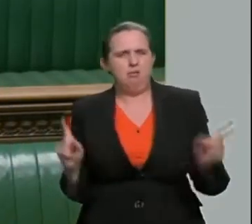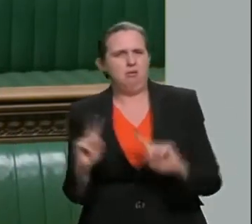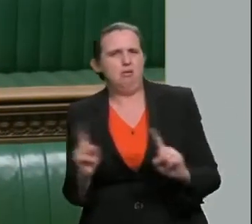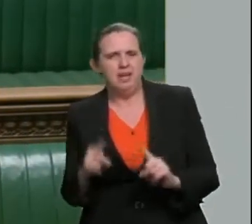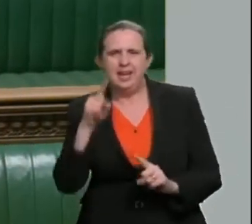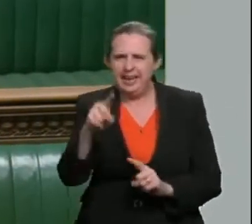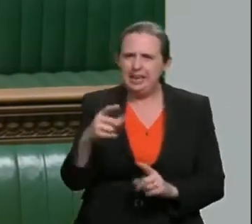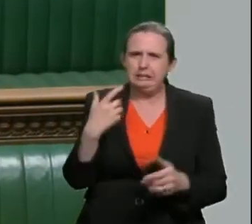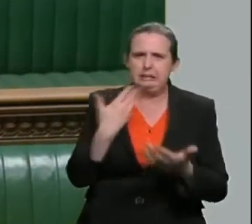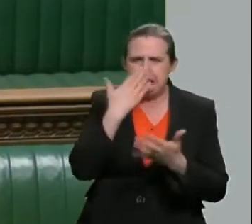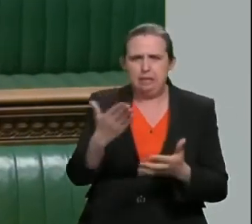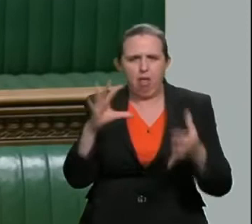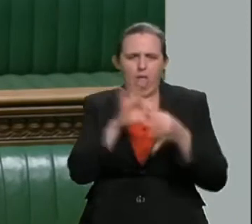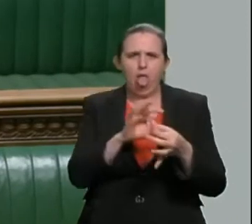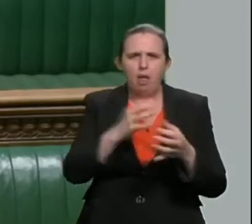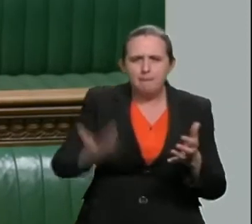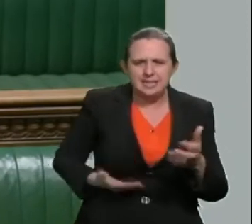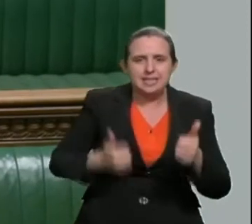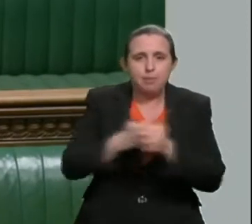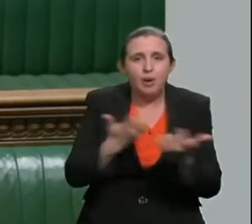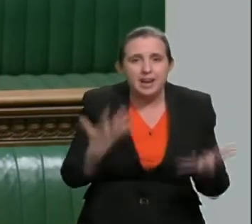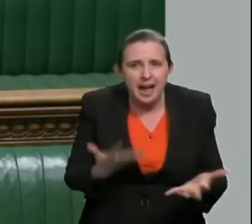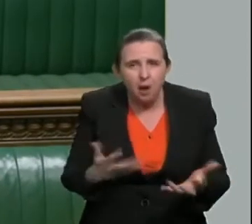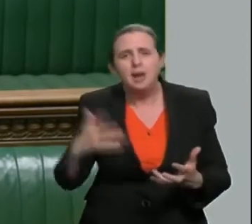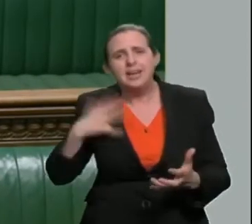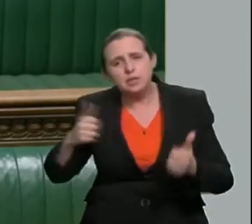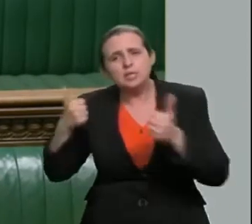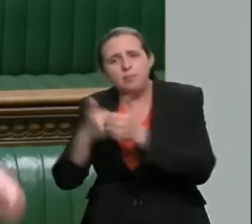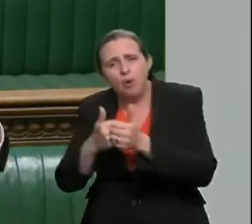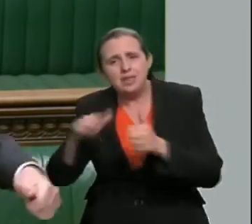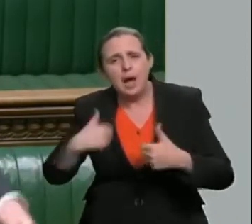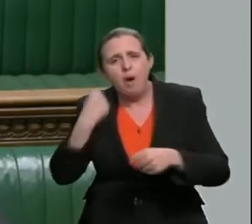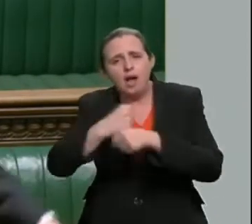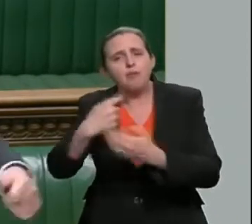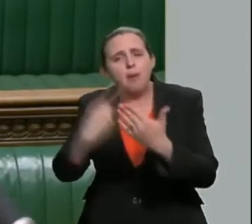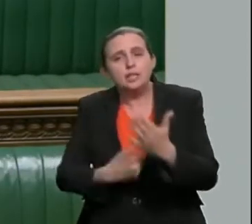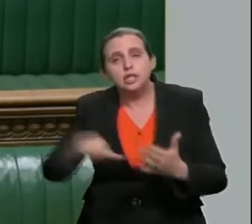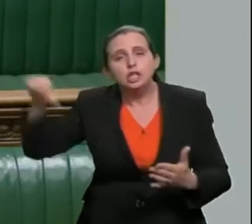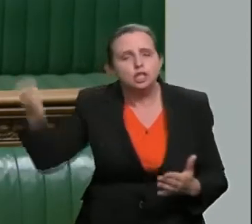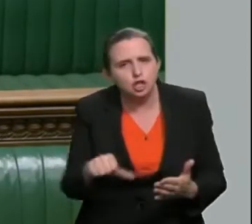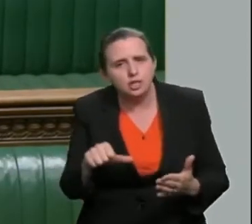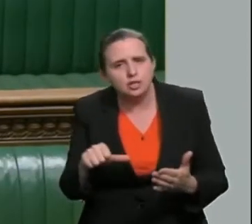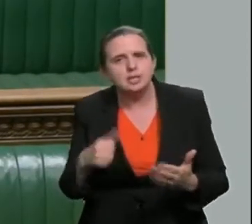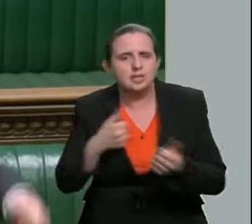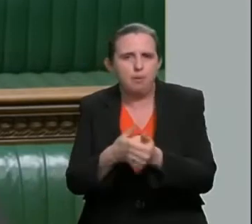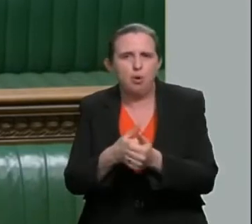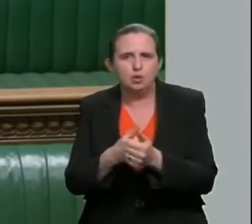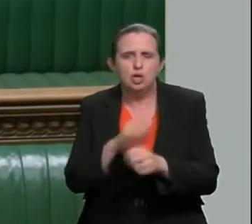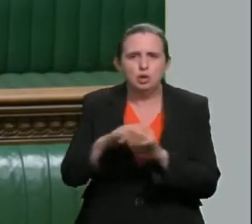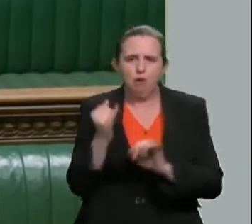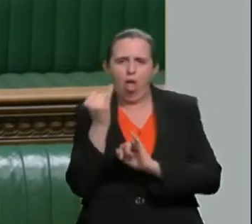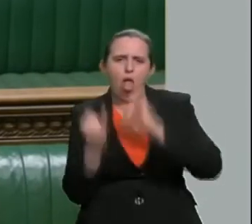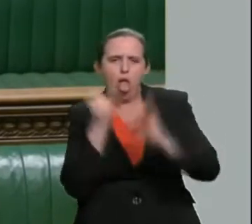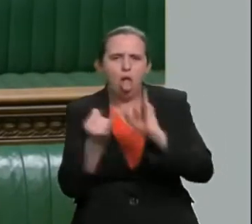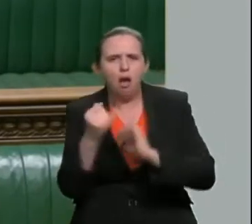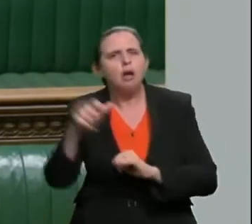of business, but a Damascene conversion to supporting all the government's policies to support business, rather than sniping from the sidelines. Why doesn't he just